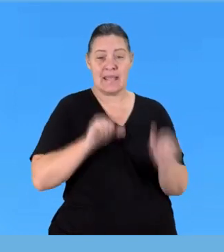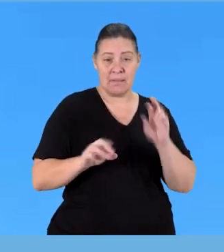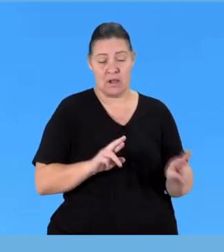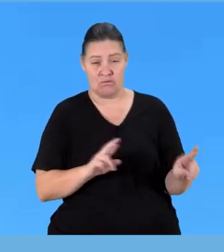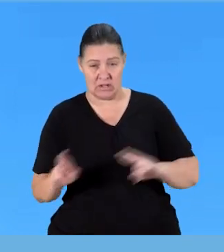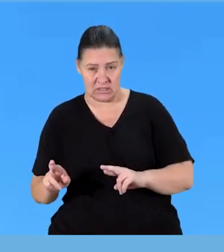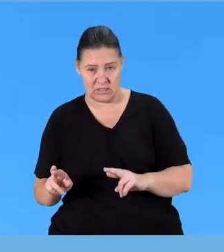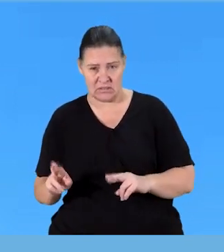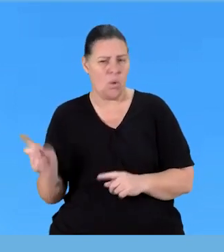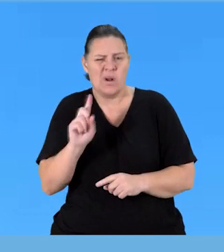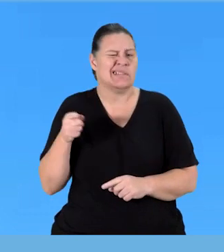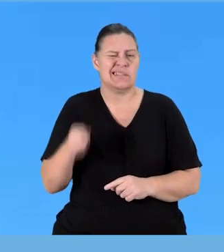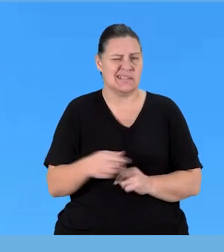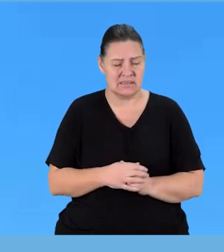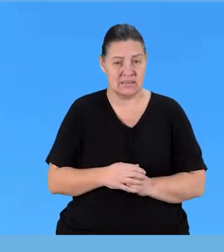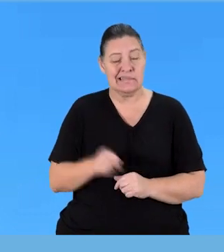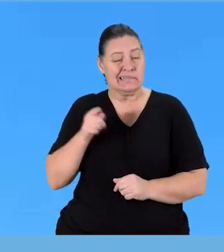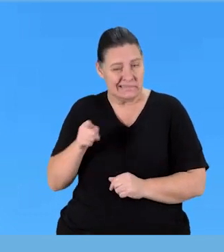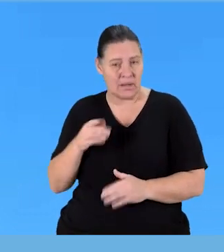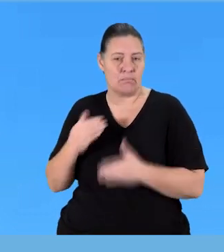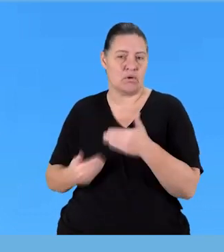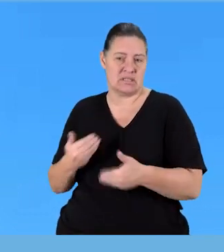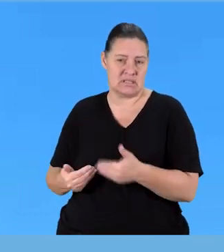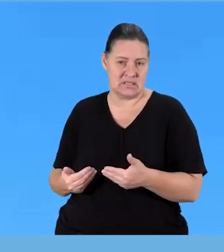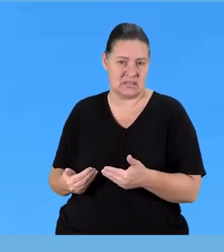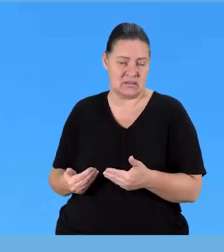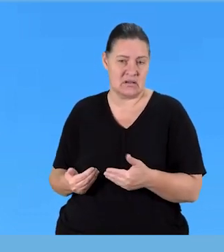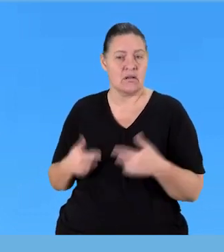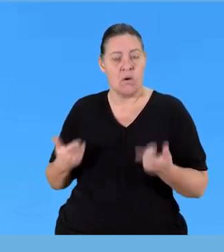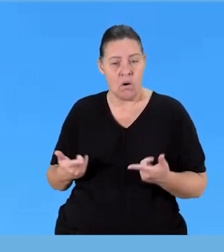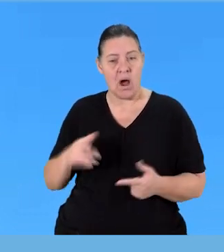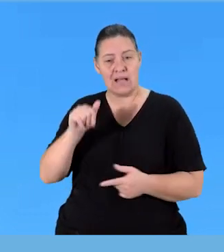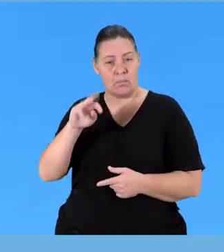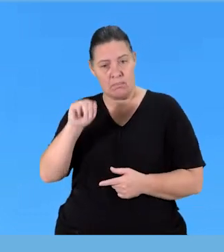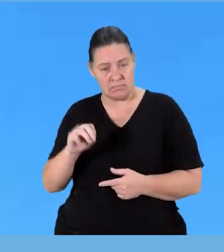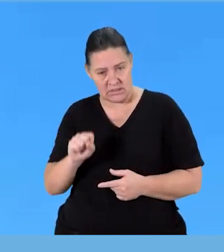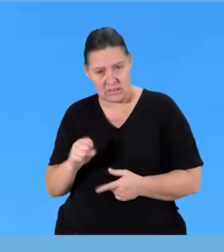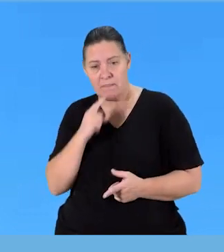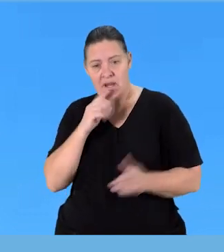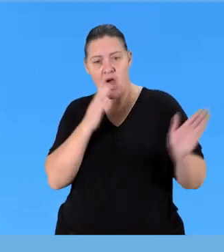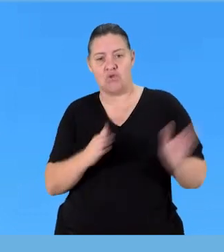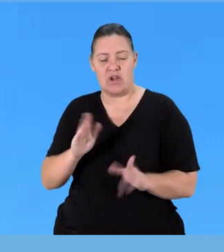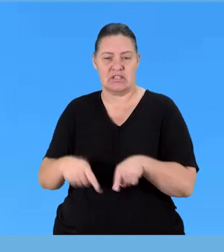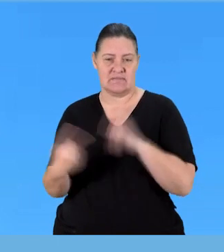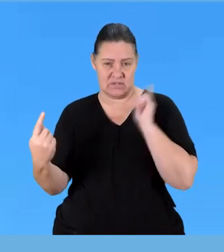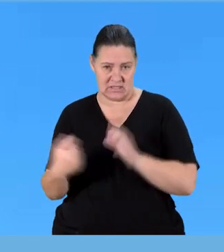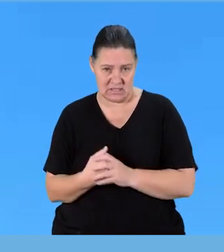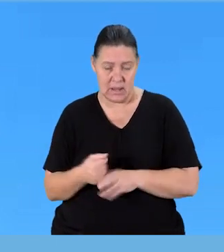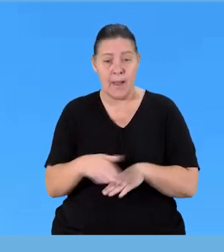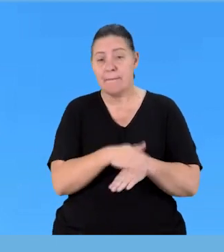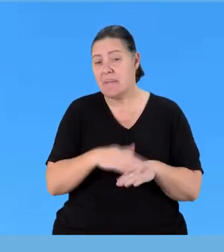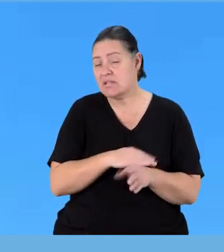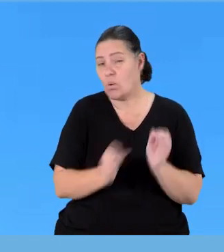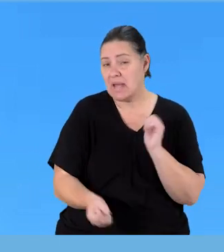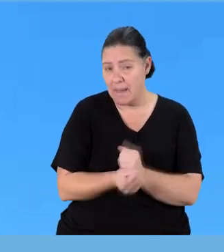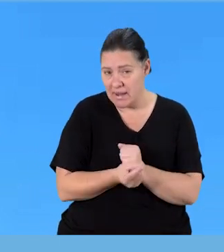a chemical reaction, what is it? That is the process in which the atoms are rearranged. So